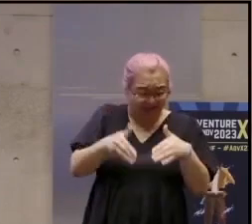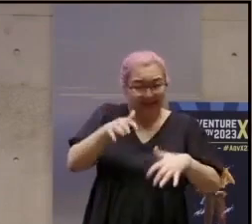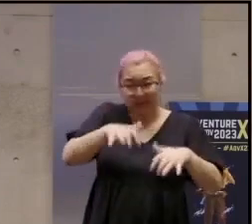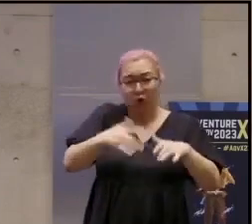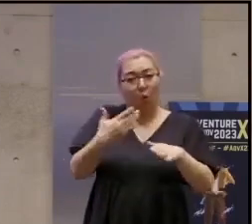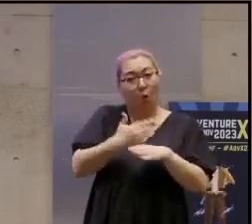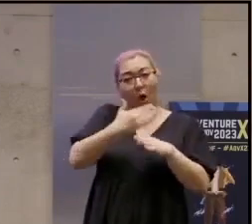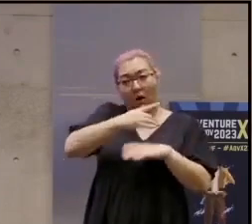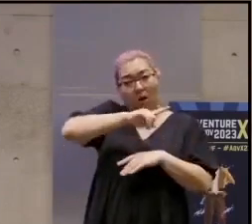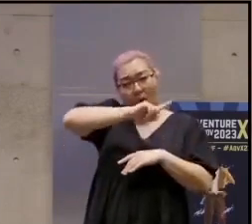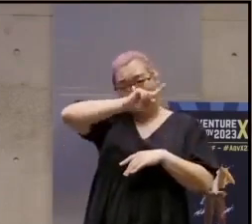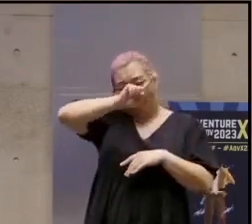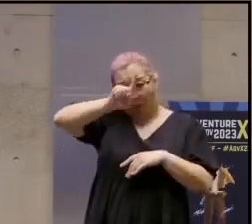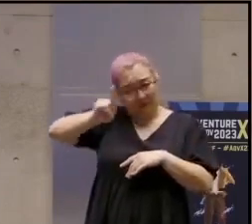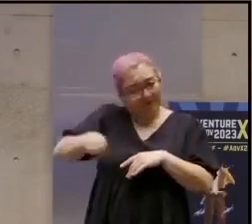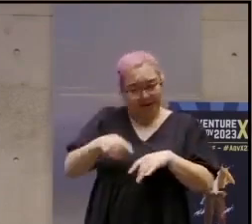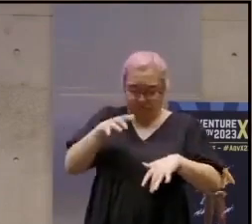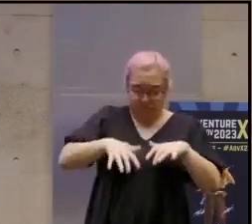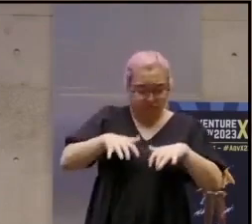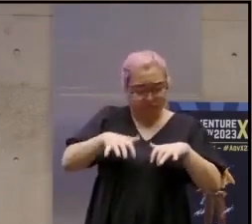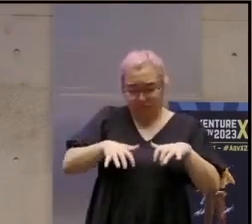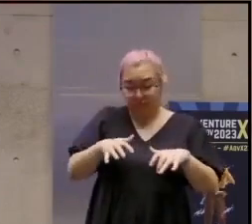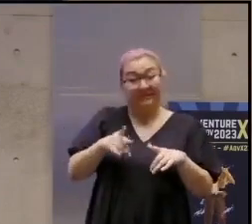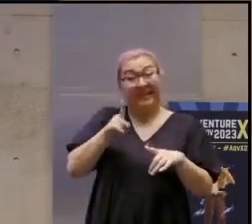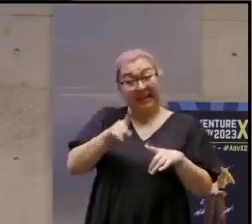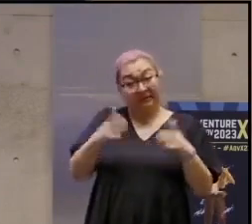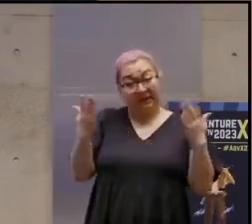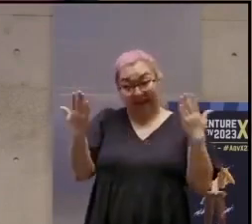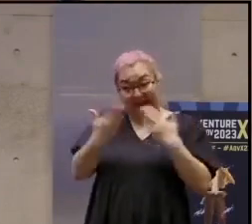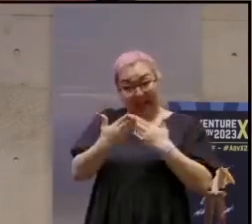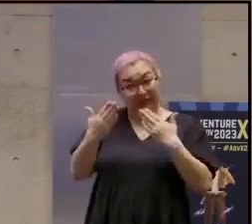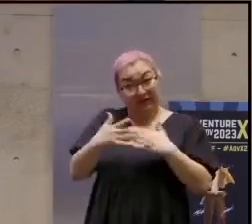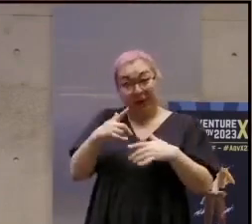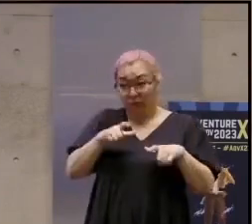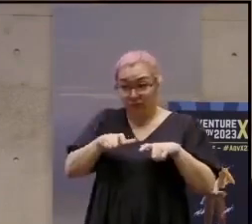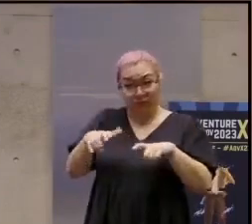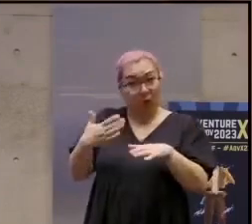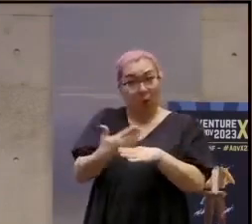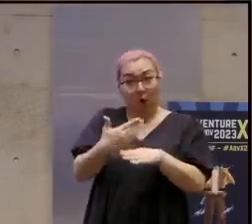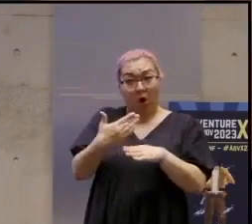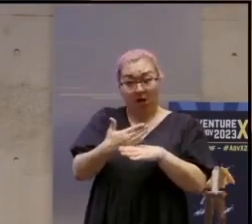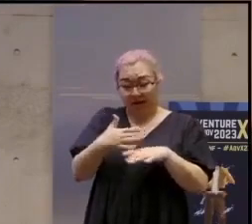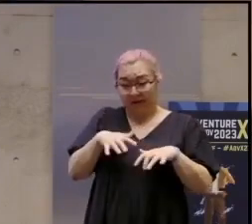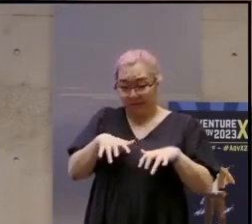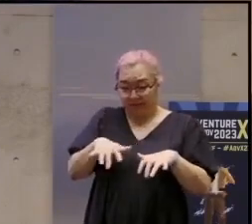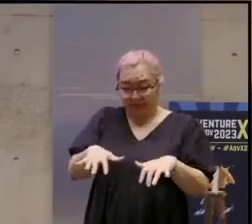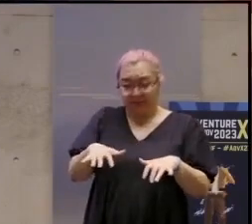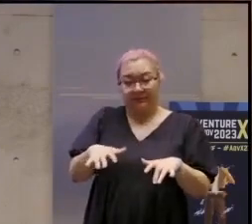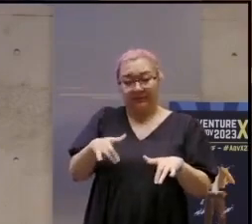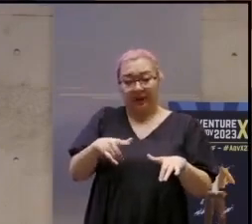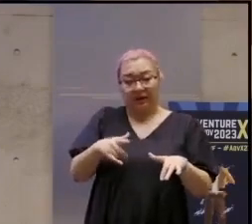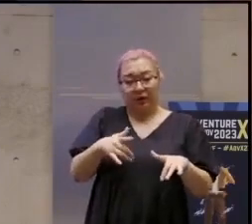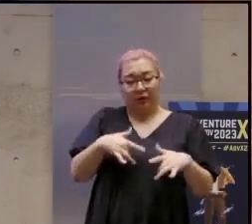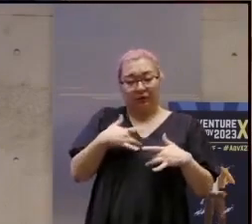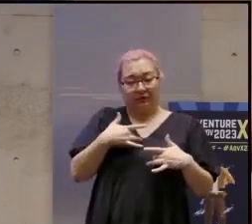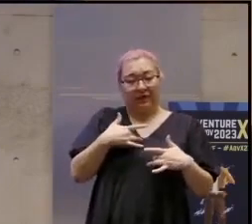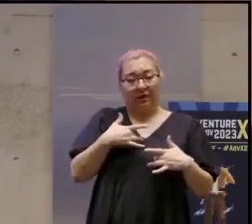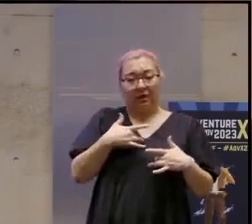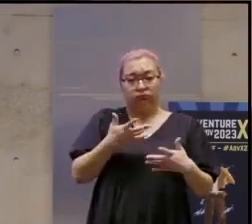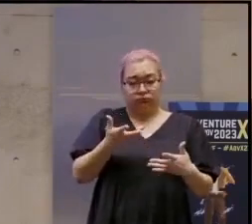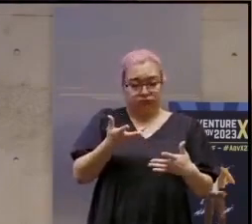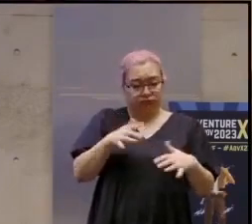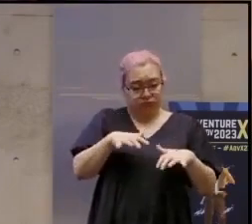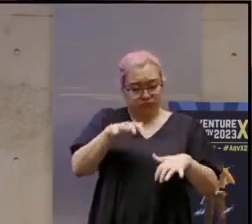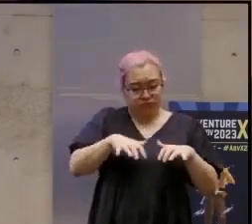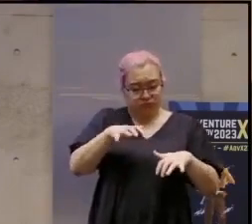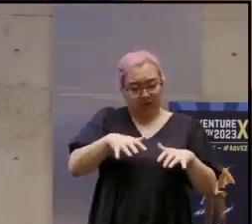time. You go there in the evening and you're working on it and you have to channel all this pain of something really hard and the hardship of the